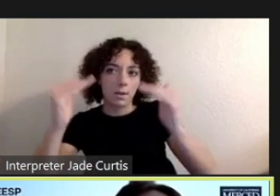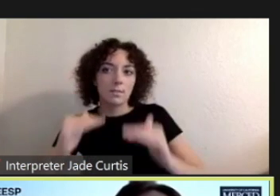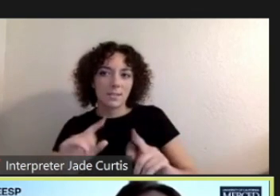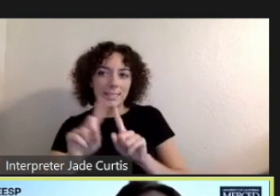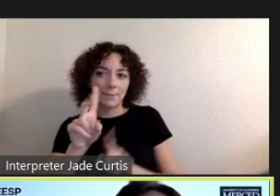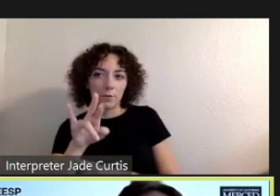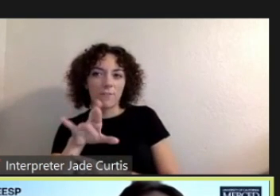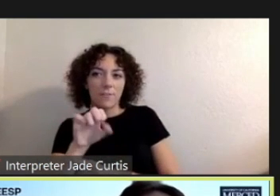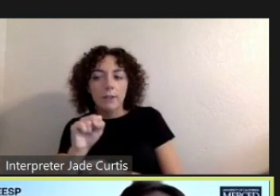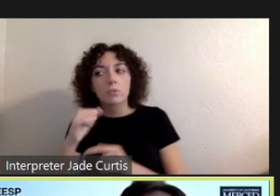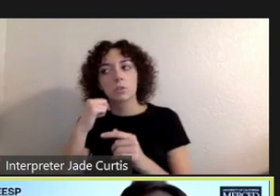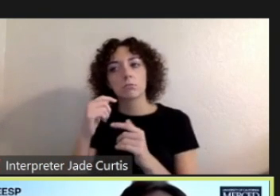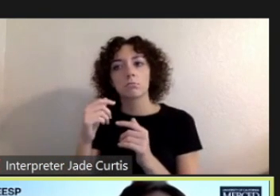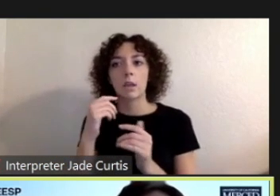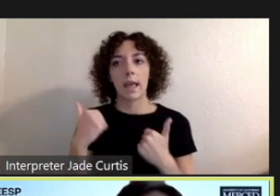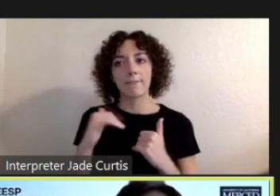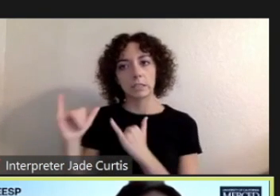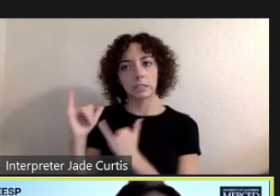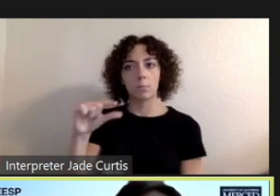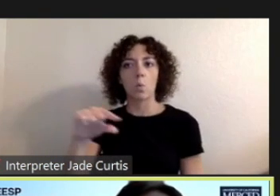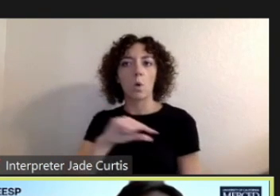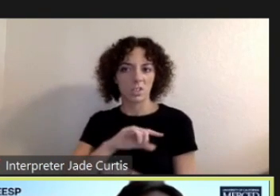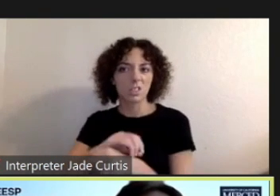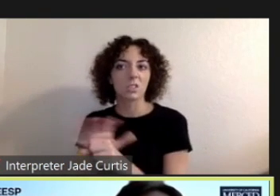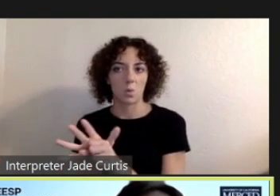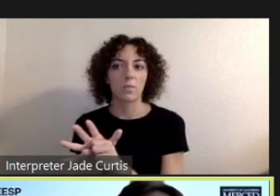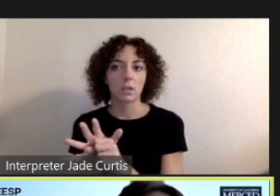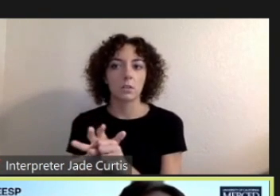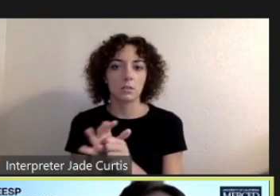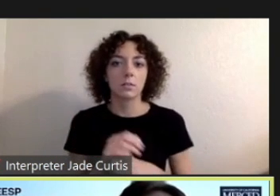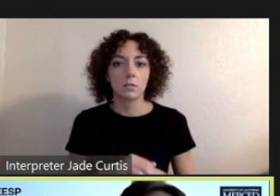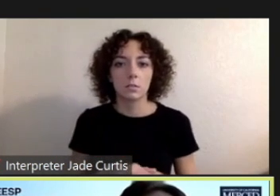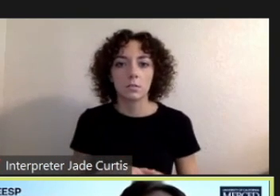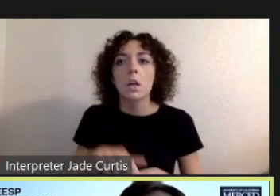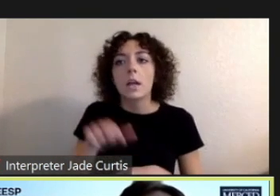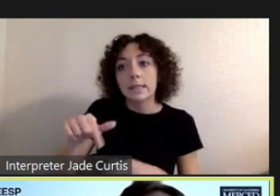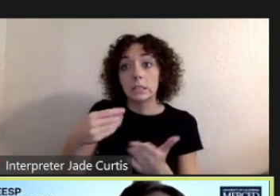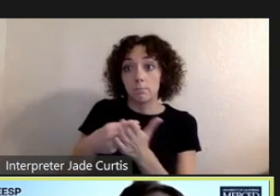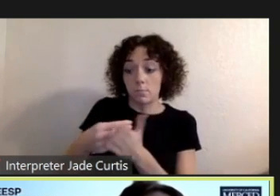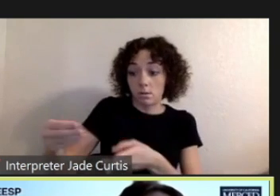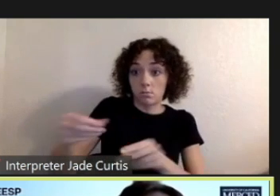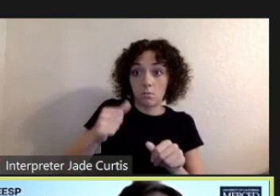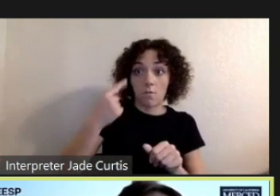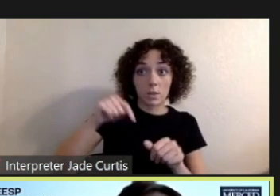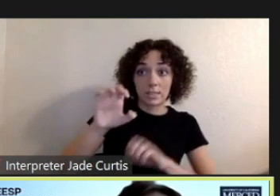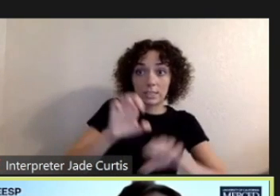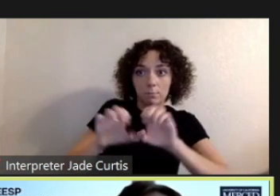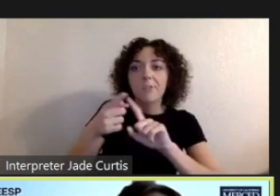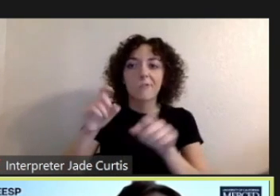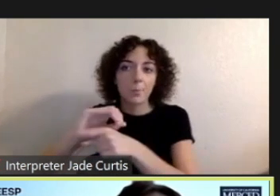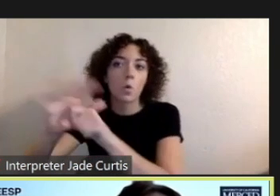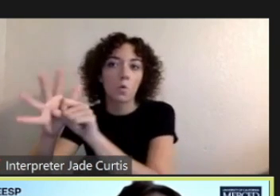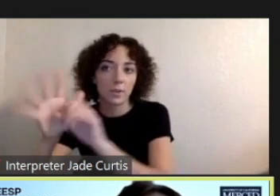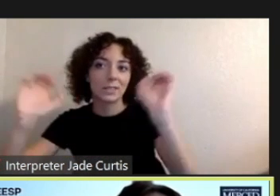work has been funded by the USC Emergency COVID-19 Fund. We looked at what